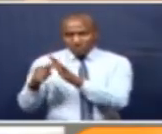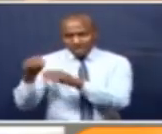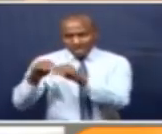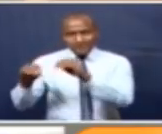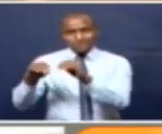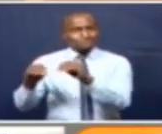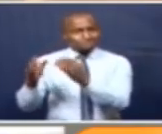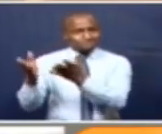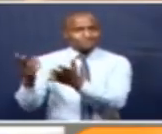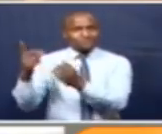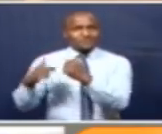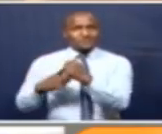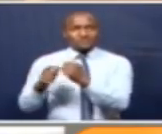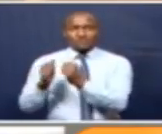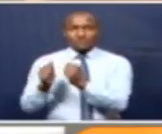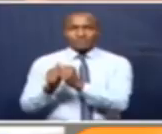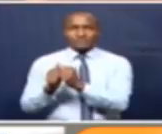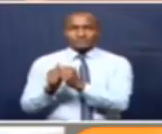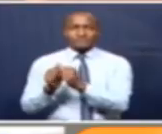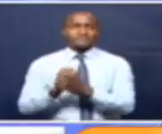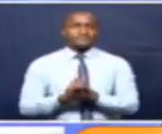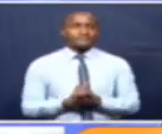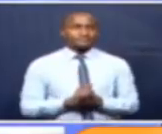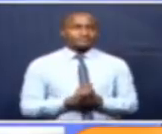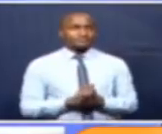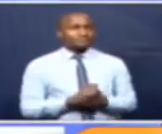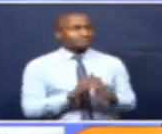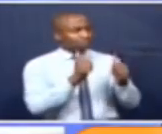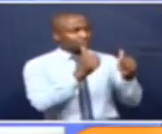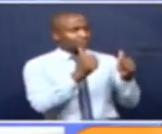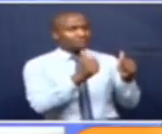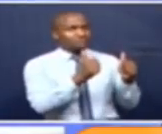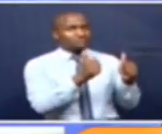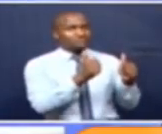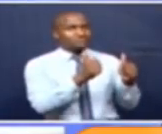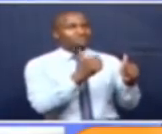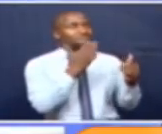the 26th of October. Dr.